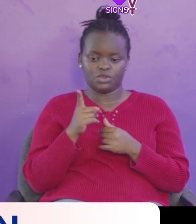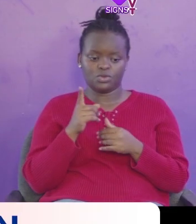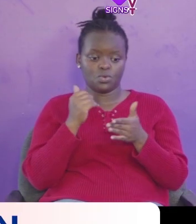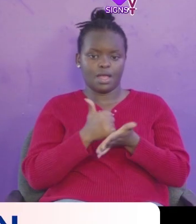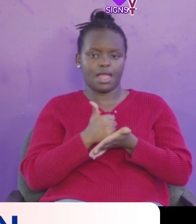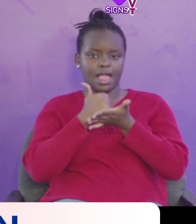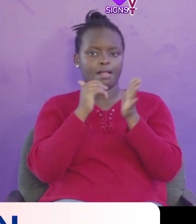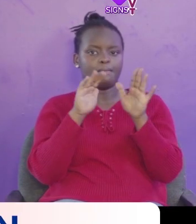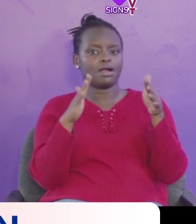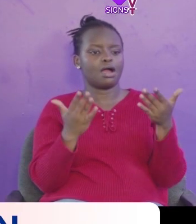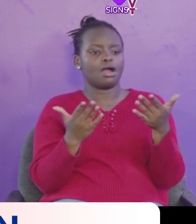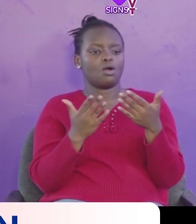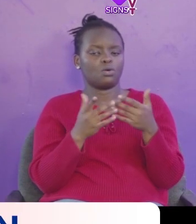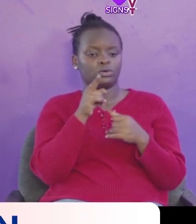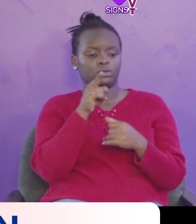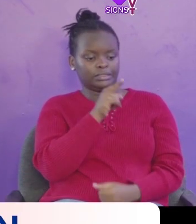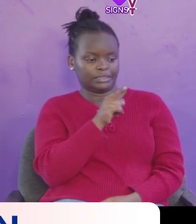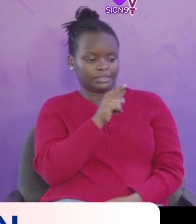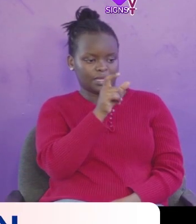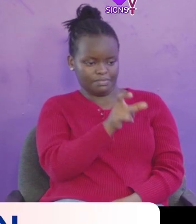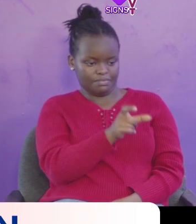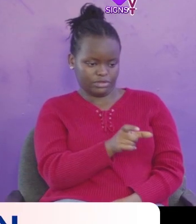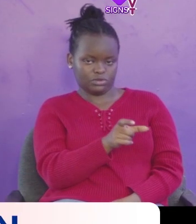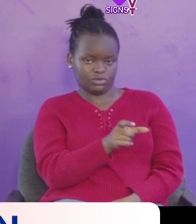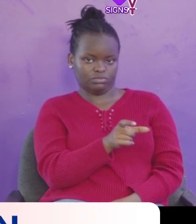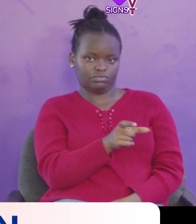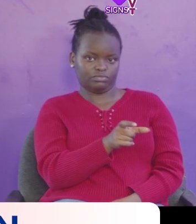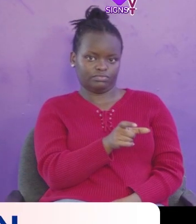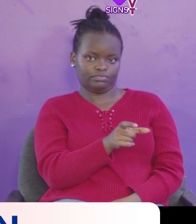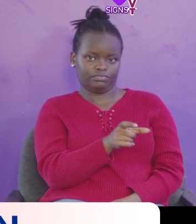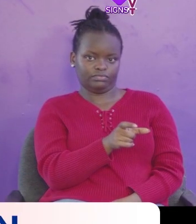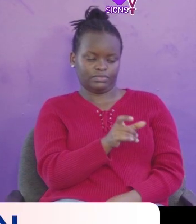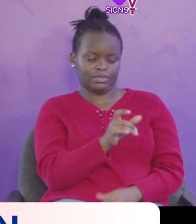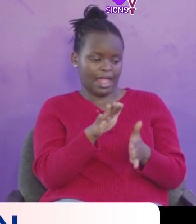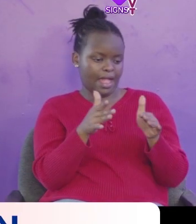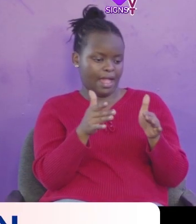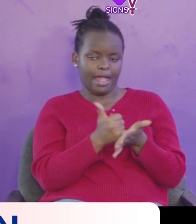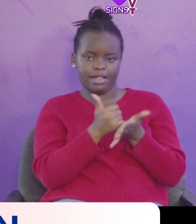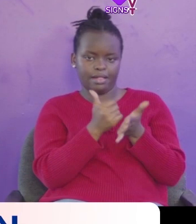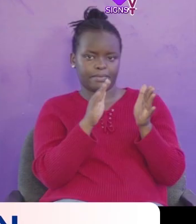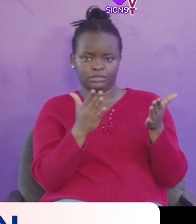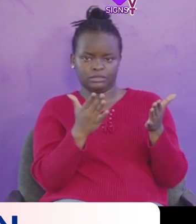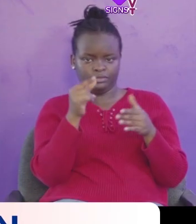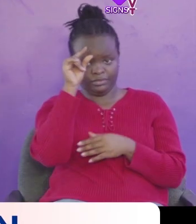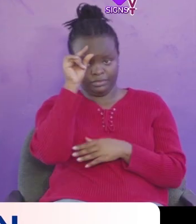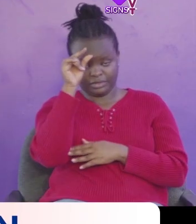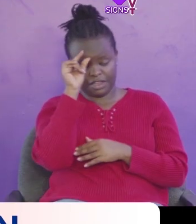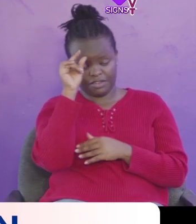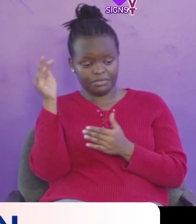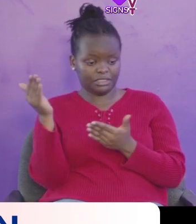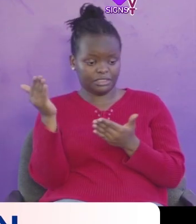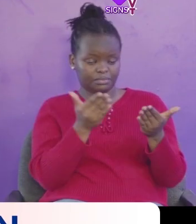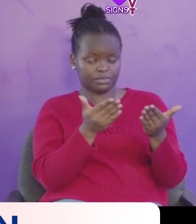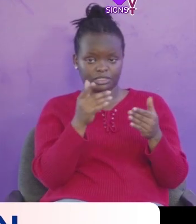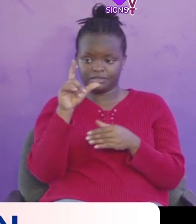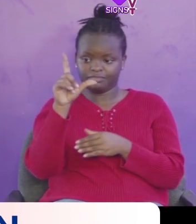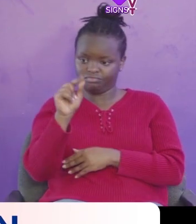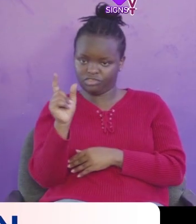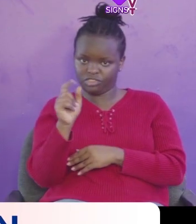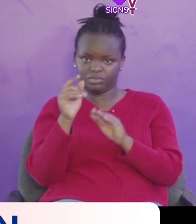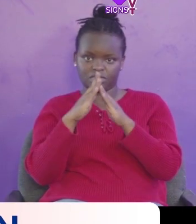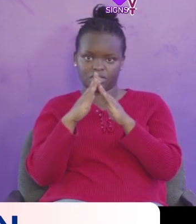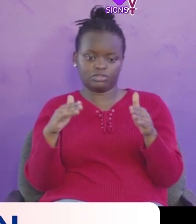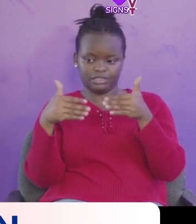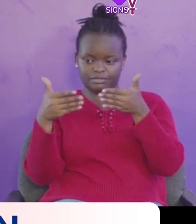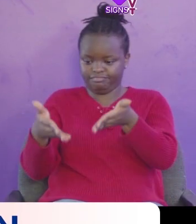Utasaidiaje huyo deserving case? Utamsaidiaje? Because the government has brought the affordable housing. Ndio